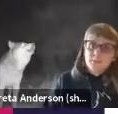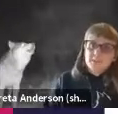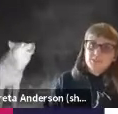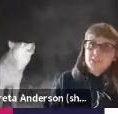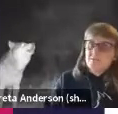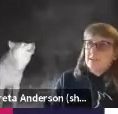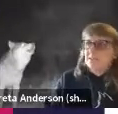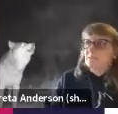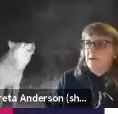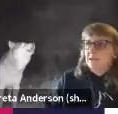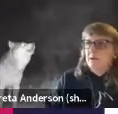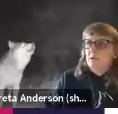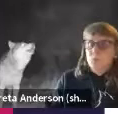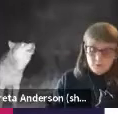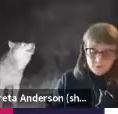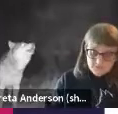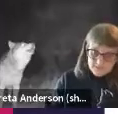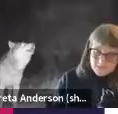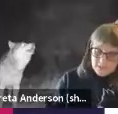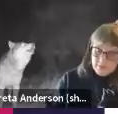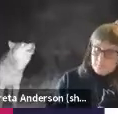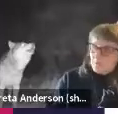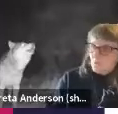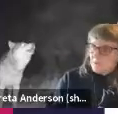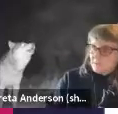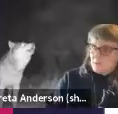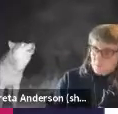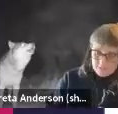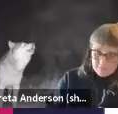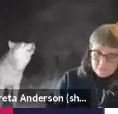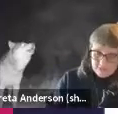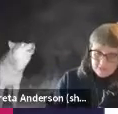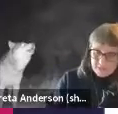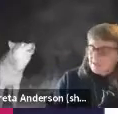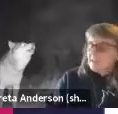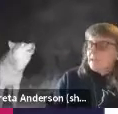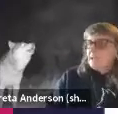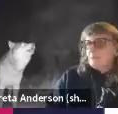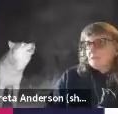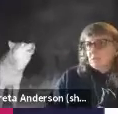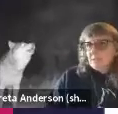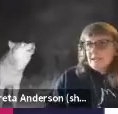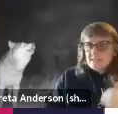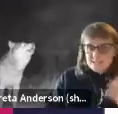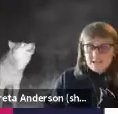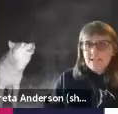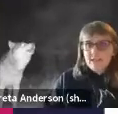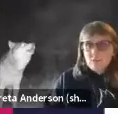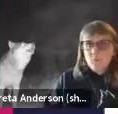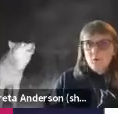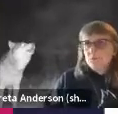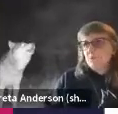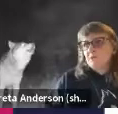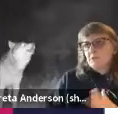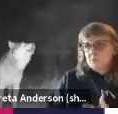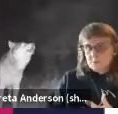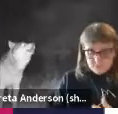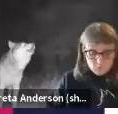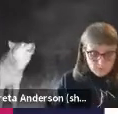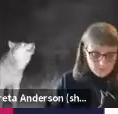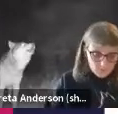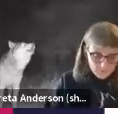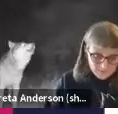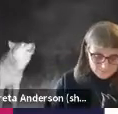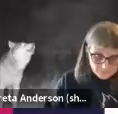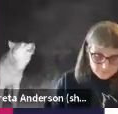alleged depredation events by wolves within the recovery area between 1998, when wolves were introduced,